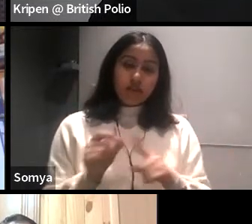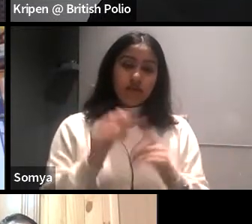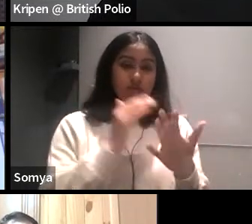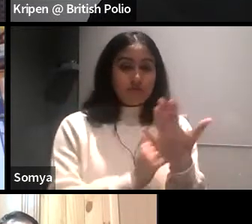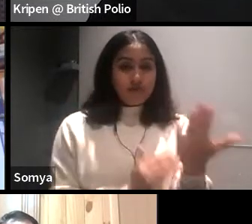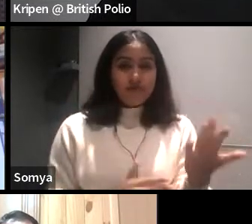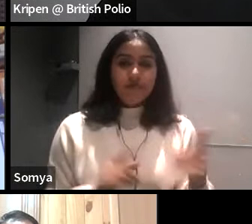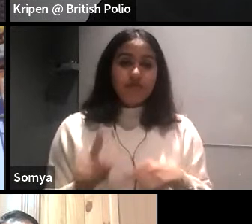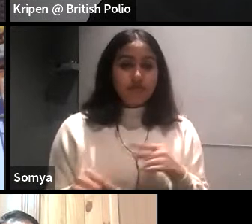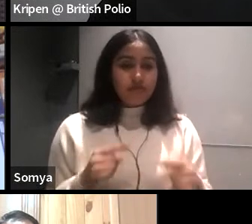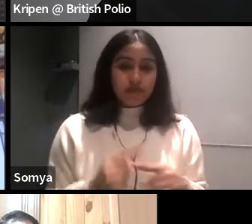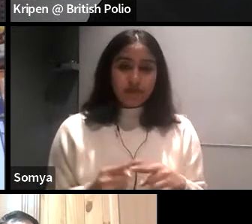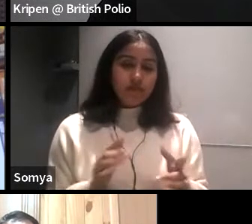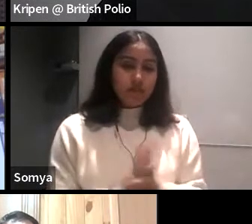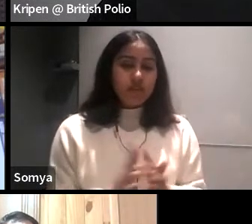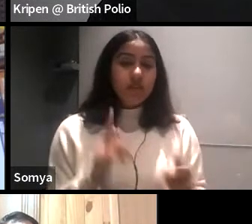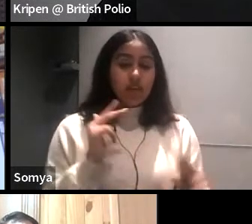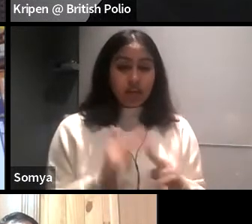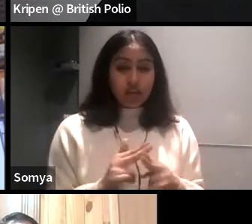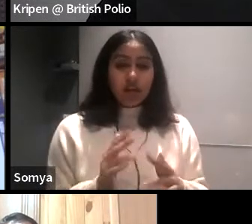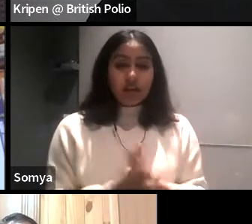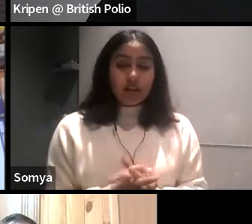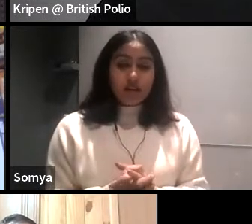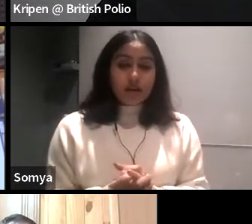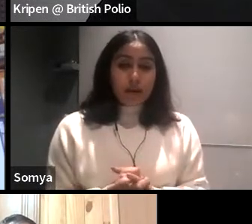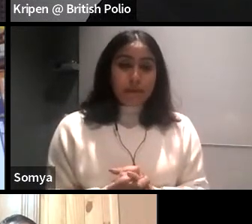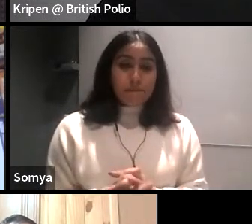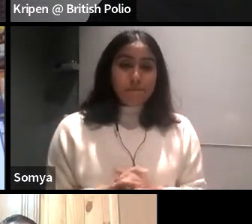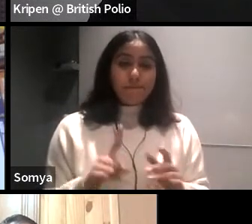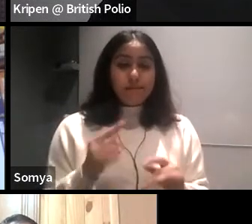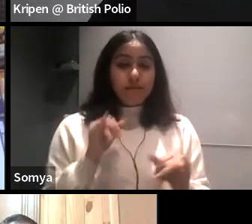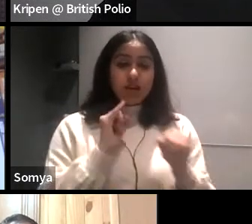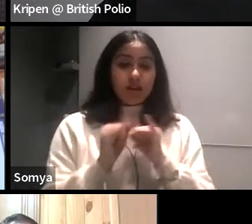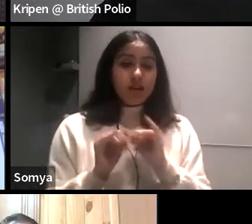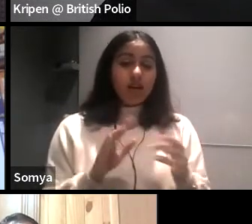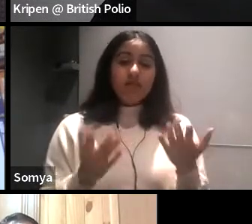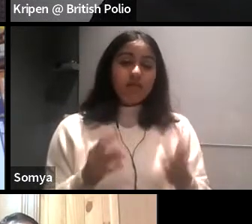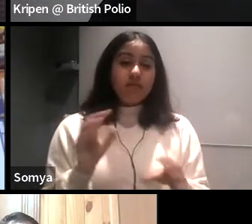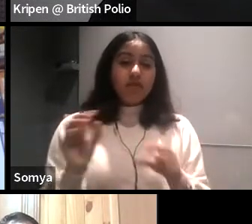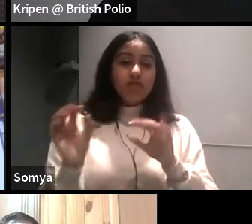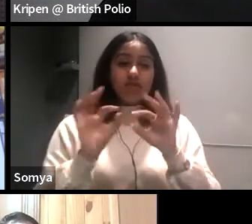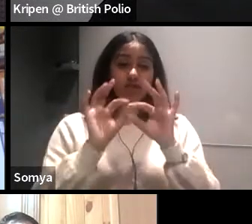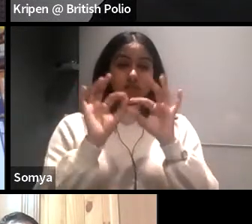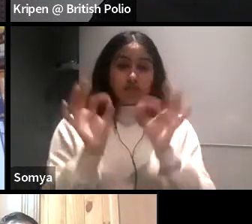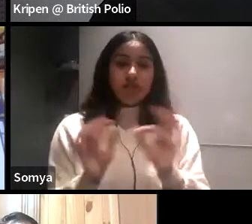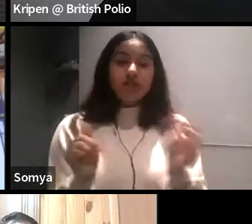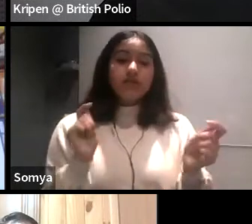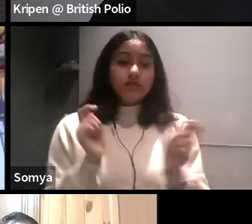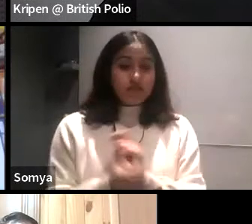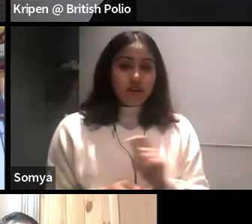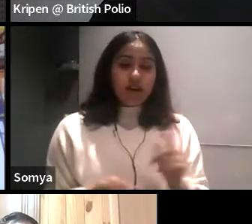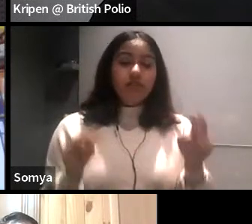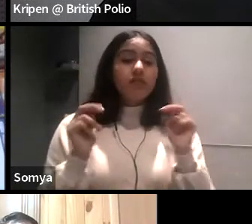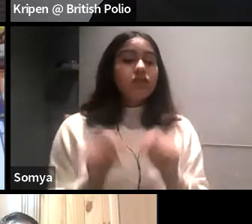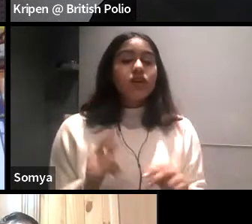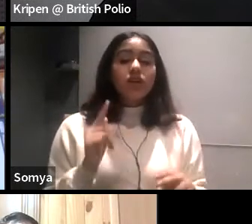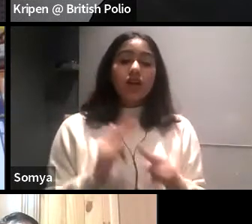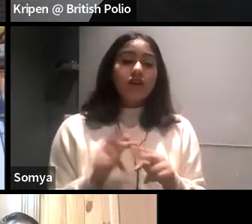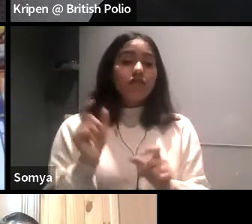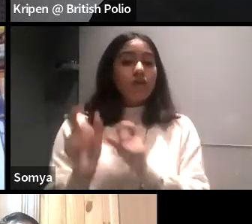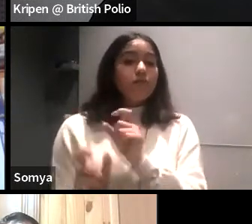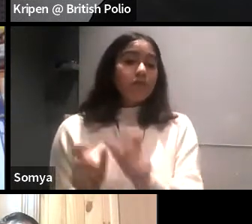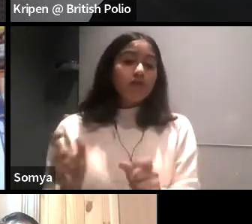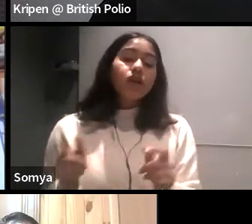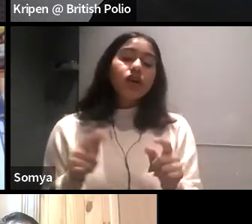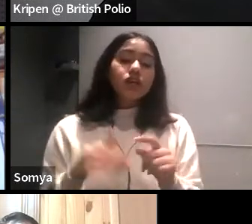programs, or like I think Diane said about the interview formats being changed depending on the requirements of the people. So these are